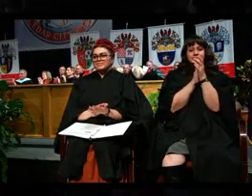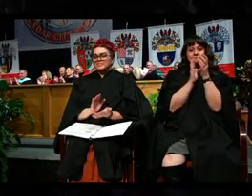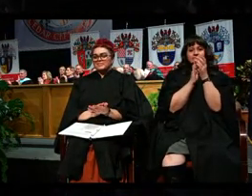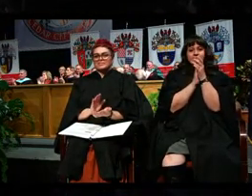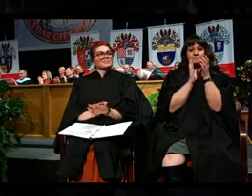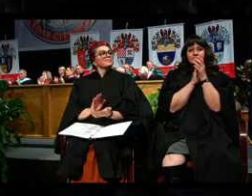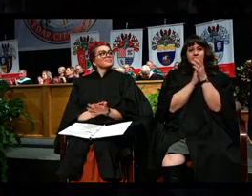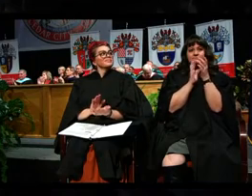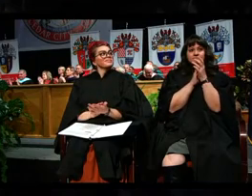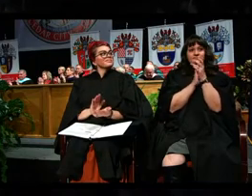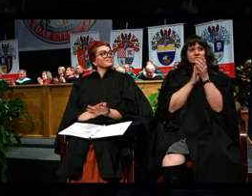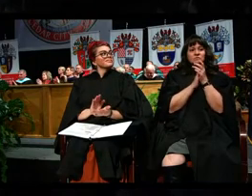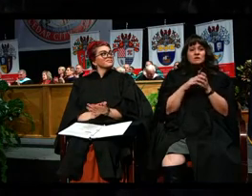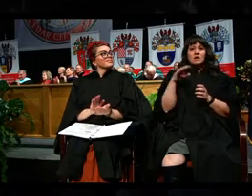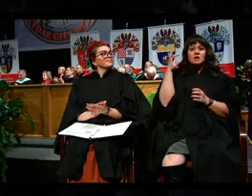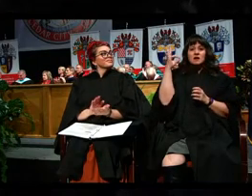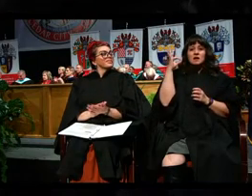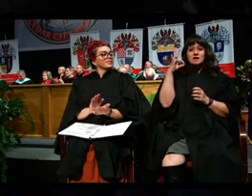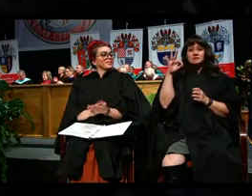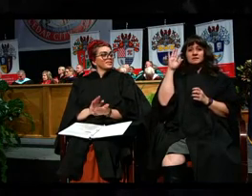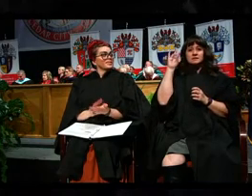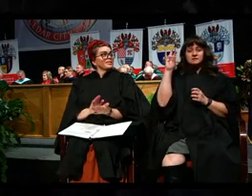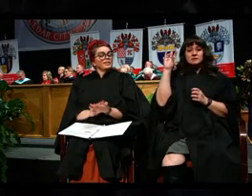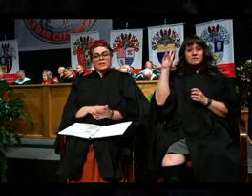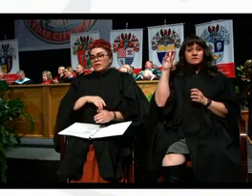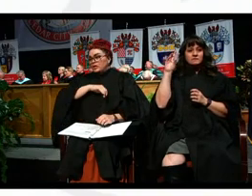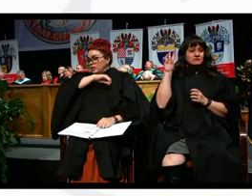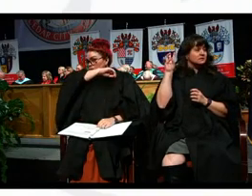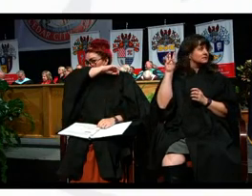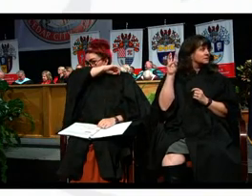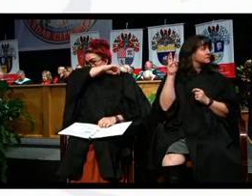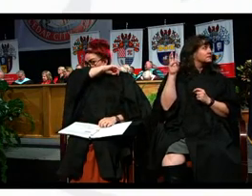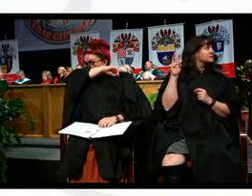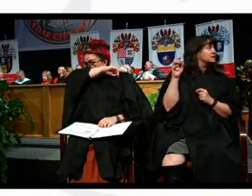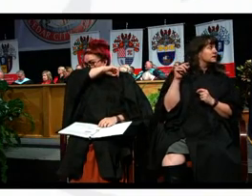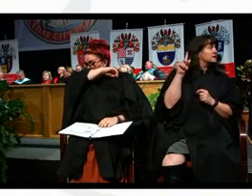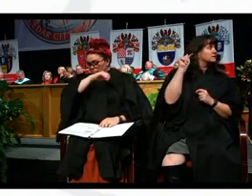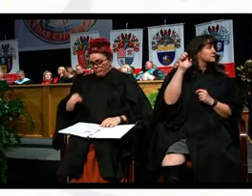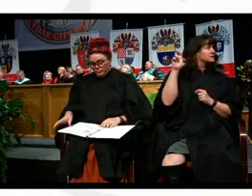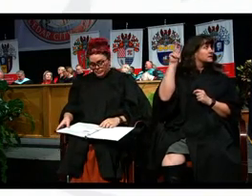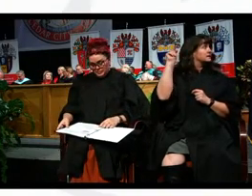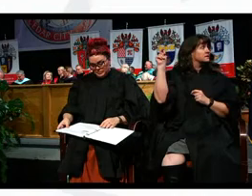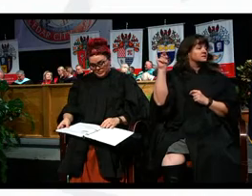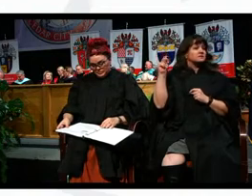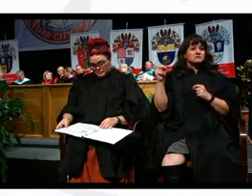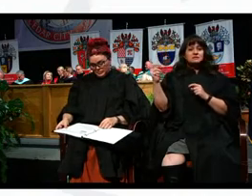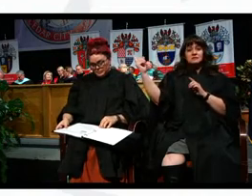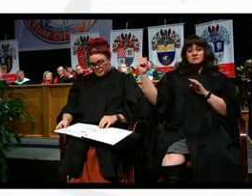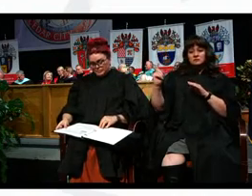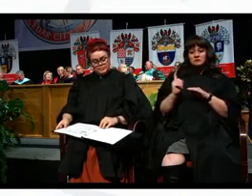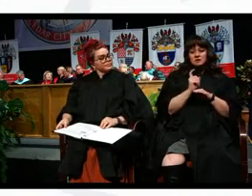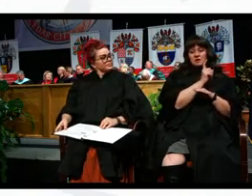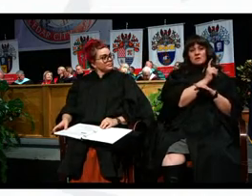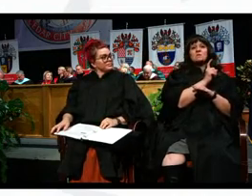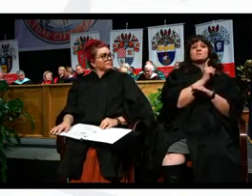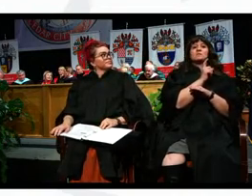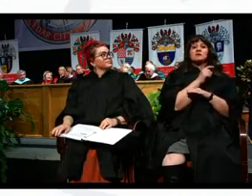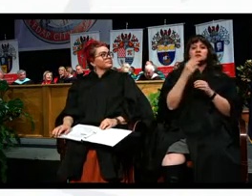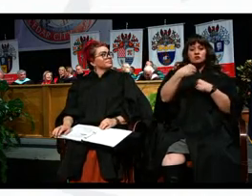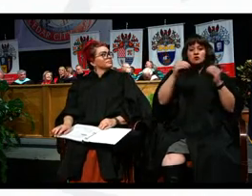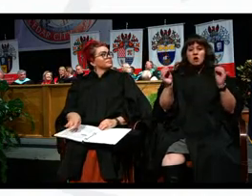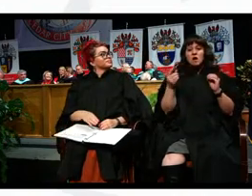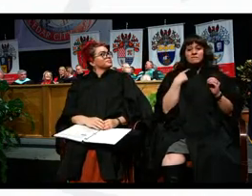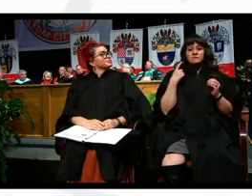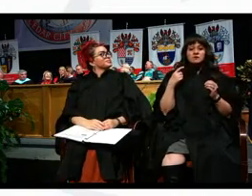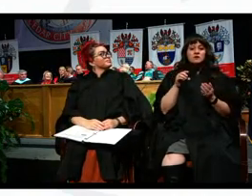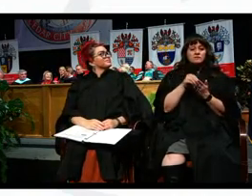In 1976, an unknown gospel quartet from Tennessee wandered into the office of SUU's Director of Student Activities